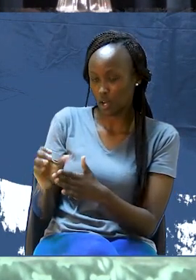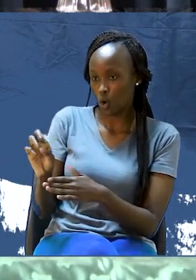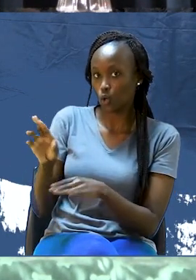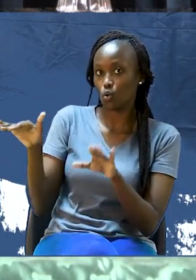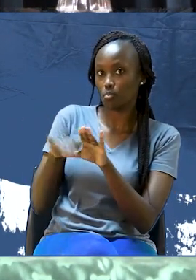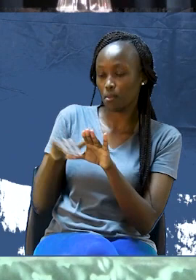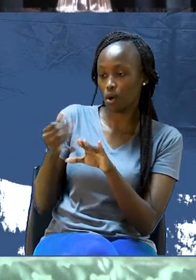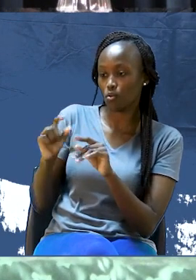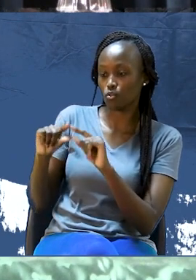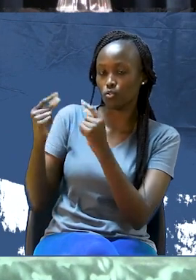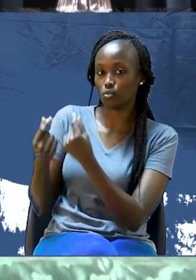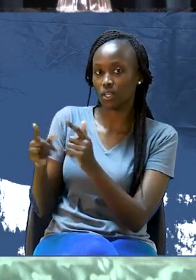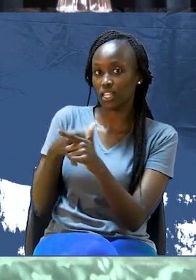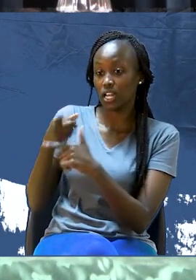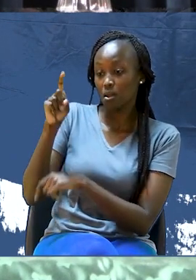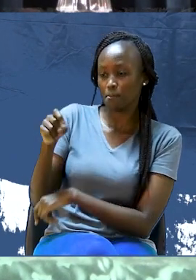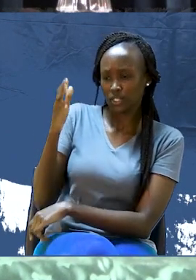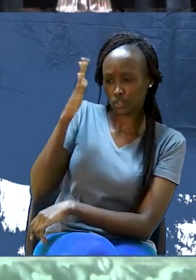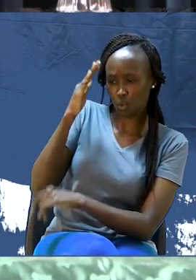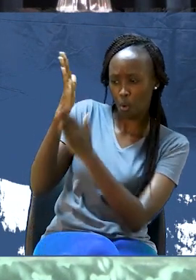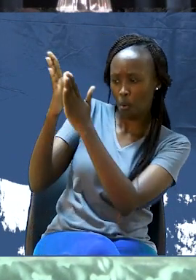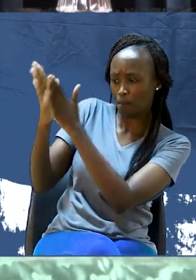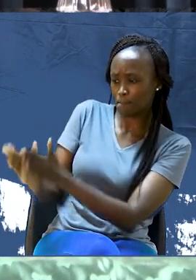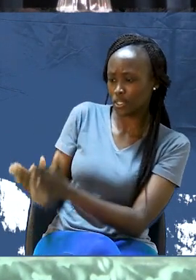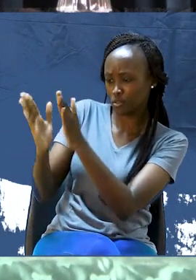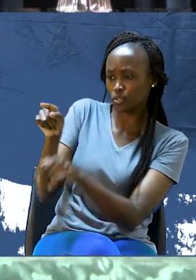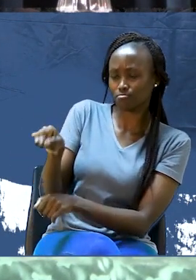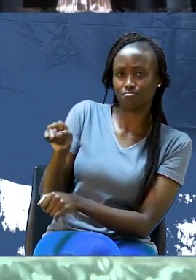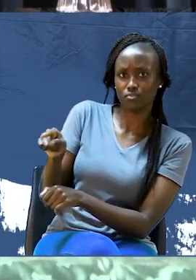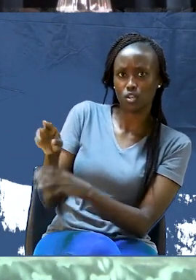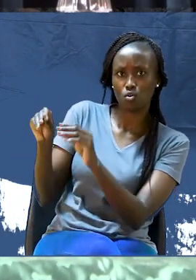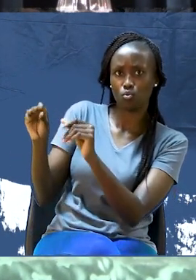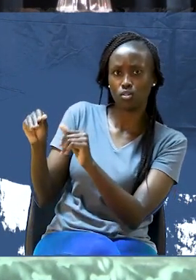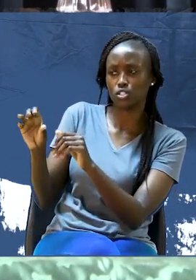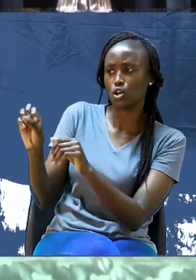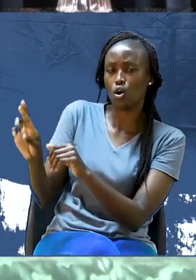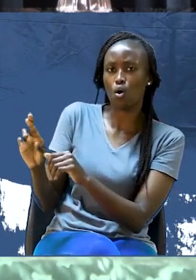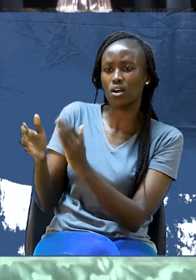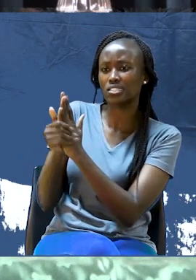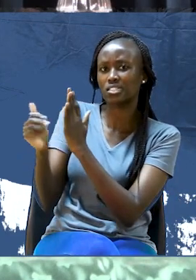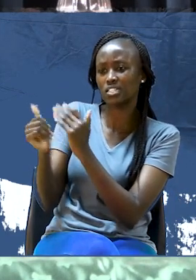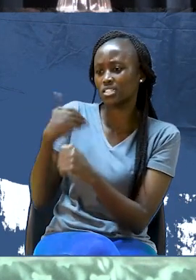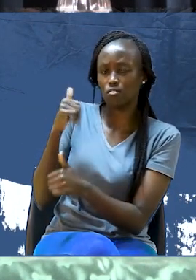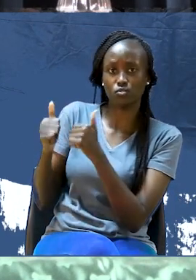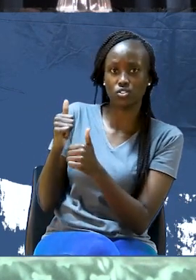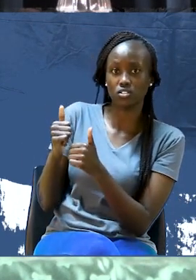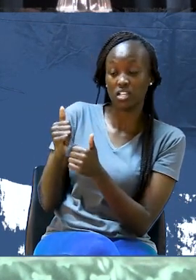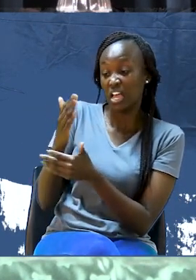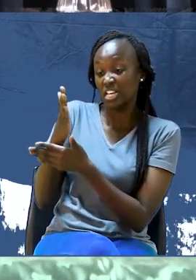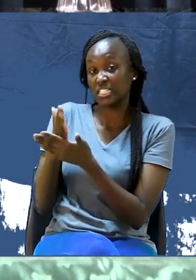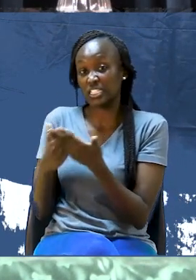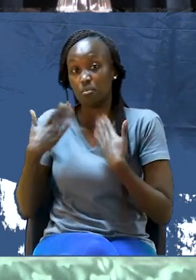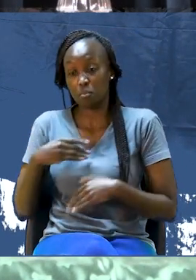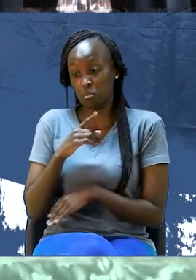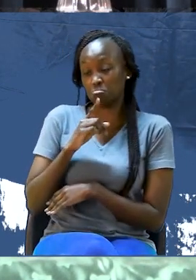you're not the leader, you also need to be conscious about these things. That we come with different personalities. Some are talkative, some